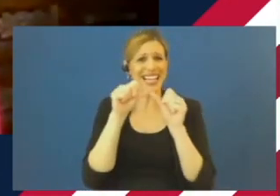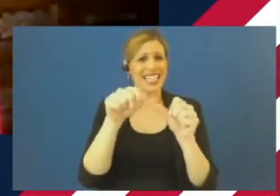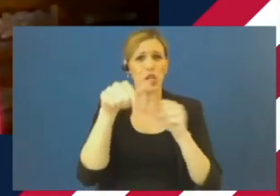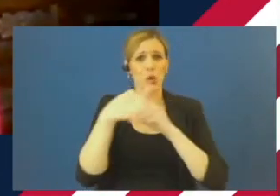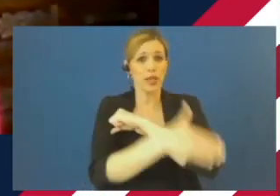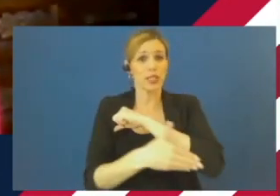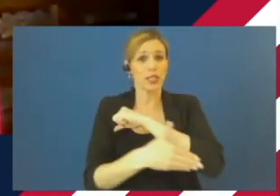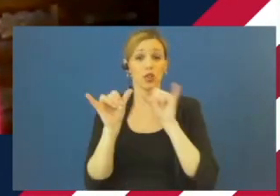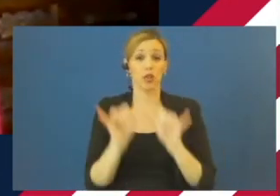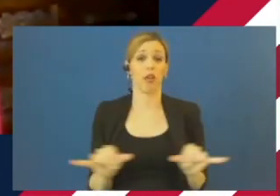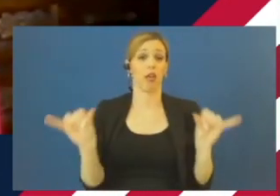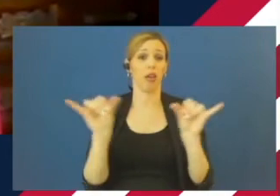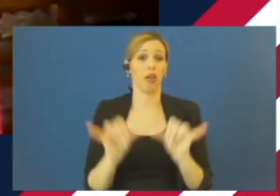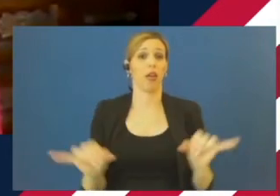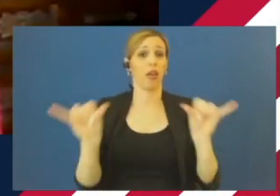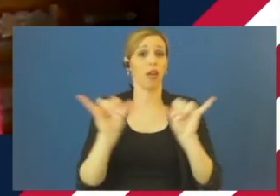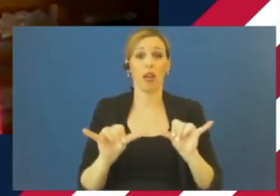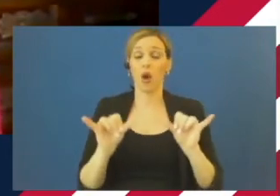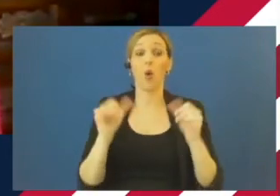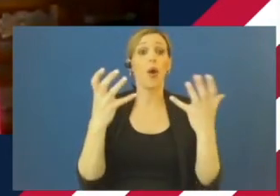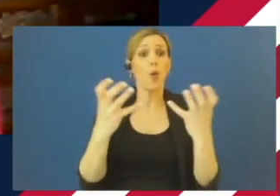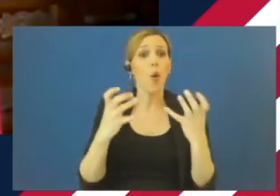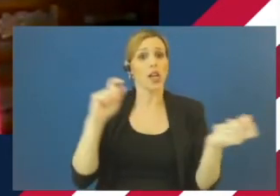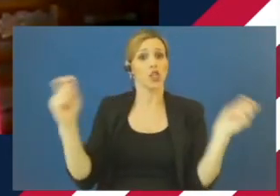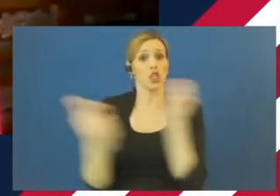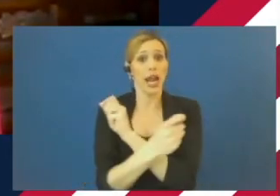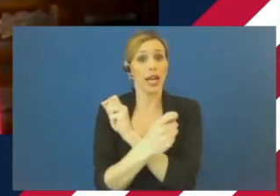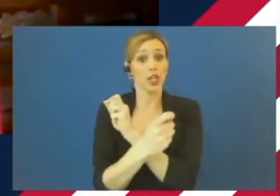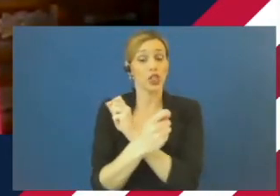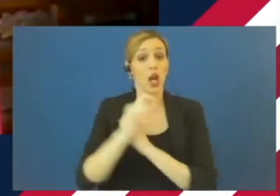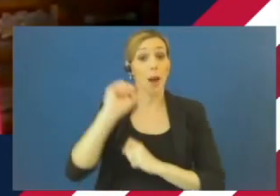that our students deserve. Public education